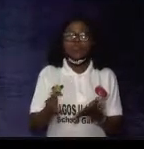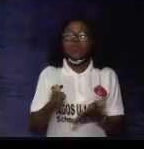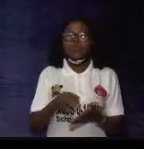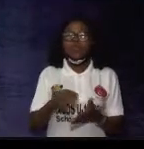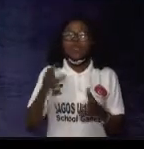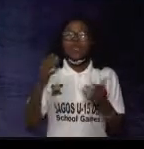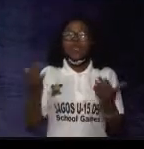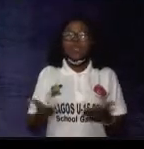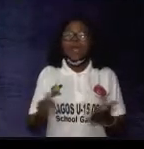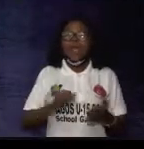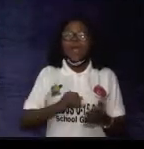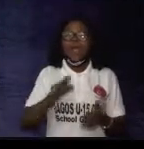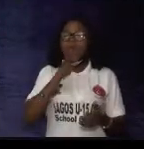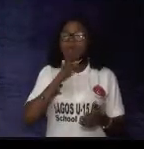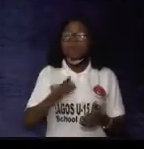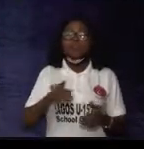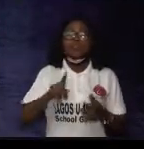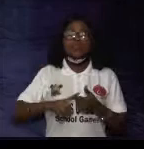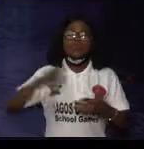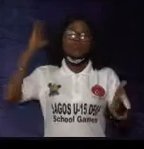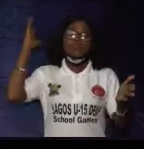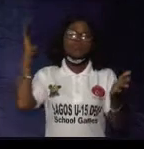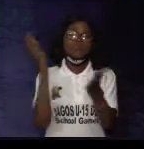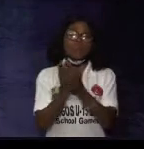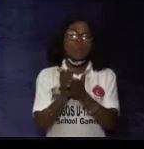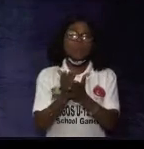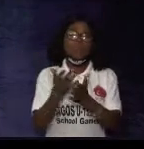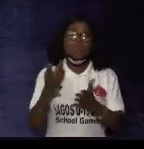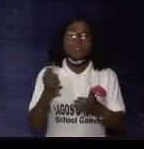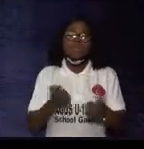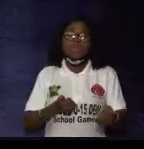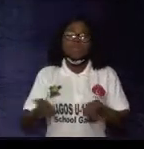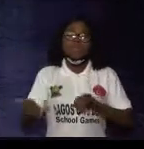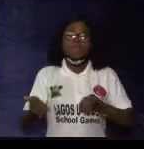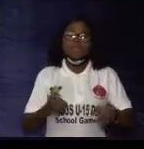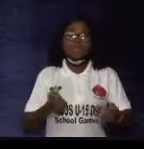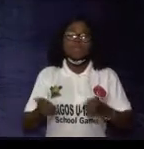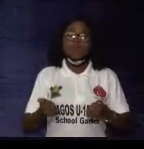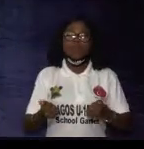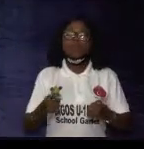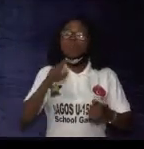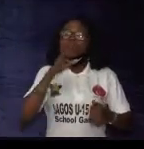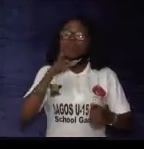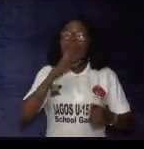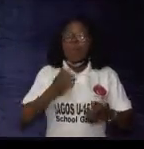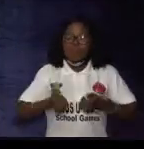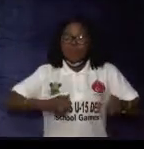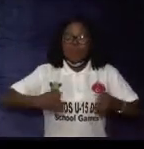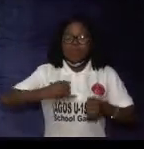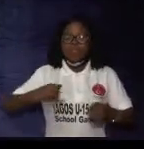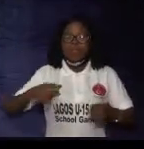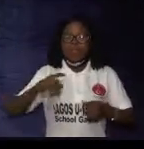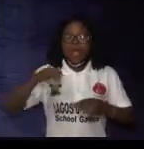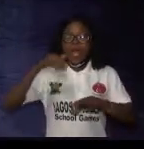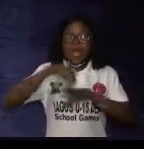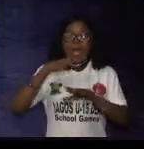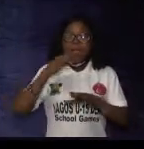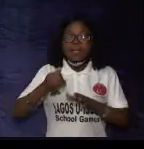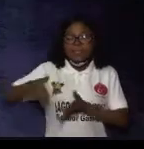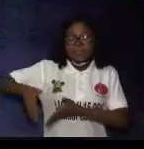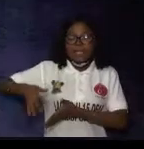song. Yeah, I mean to stop the vehicle you're driving at the side of the road.